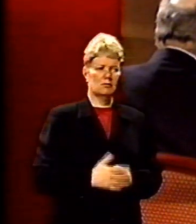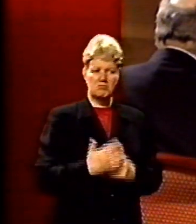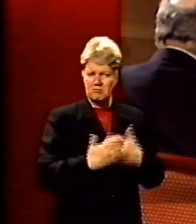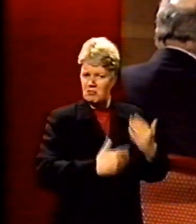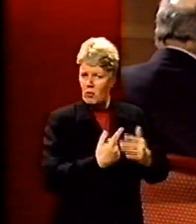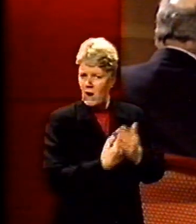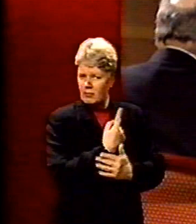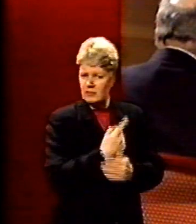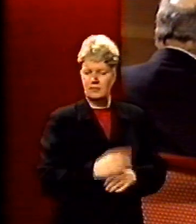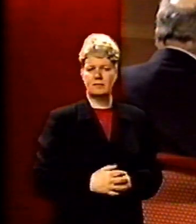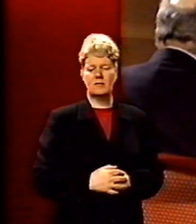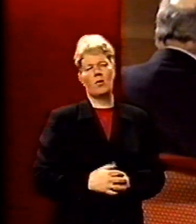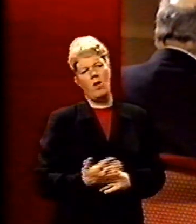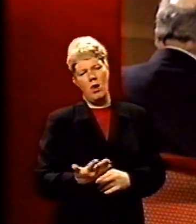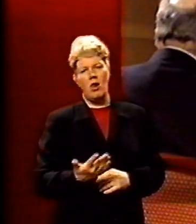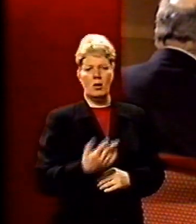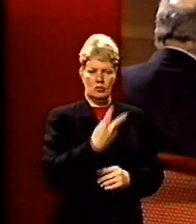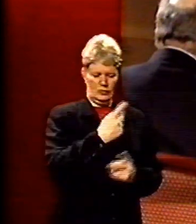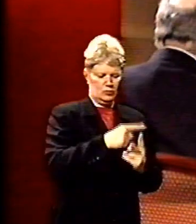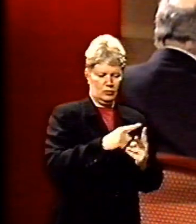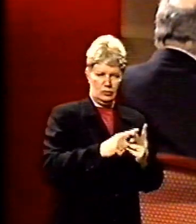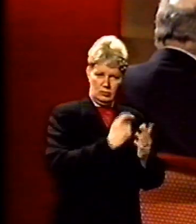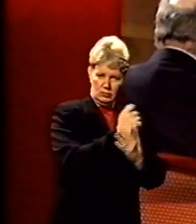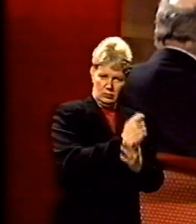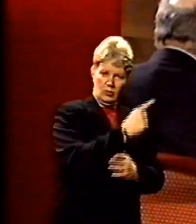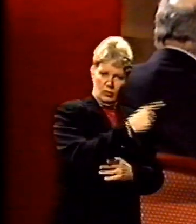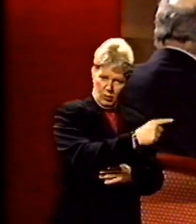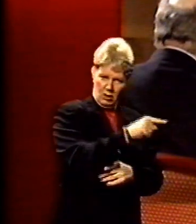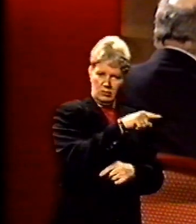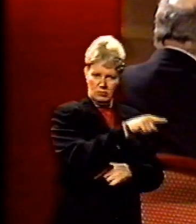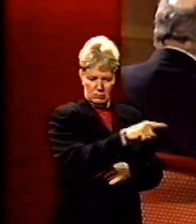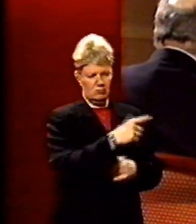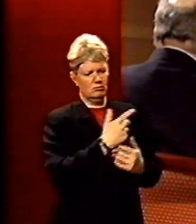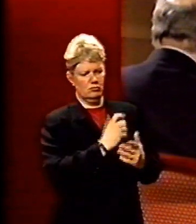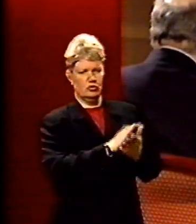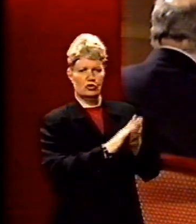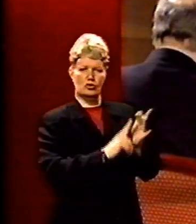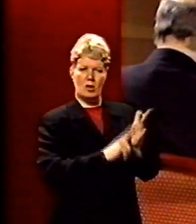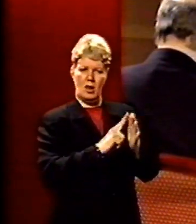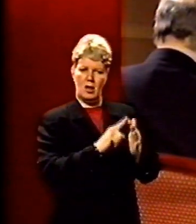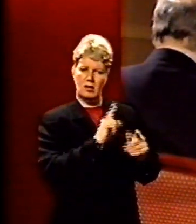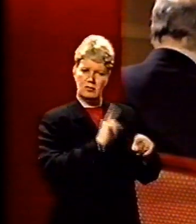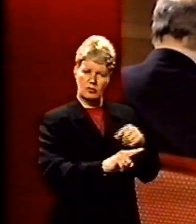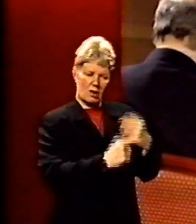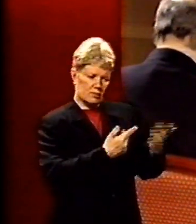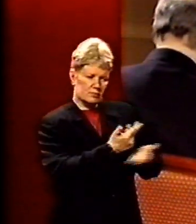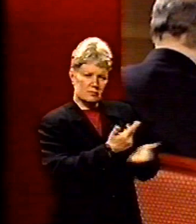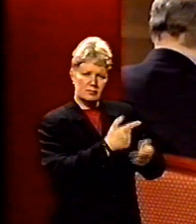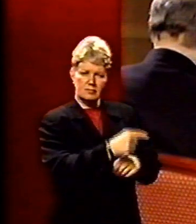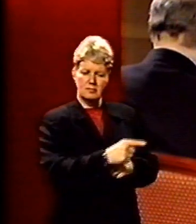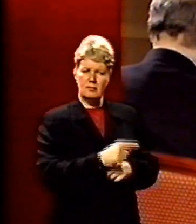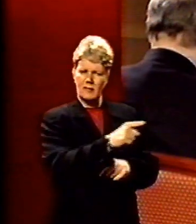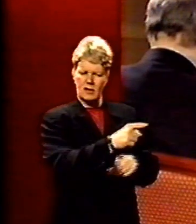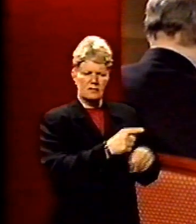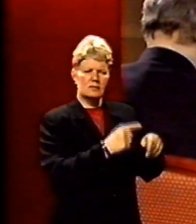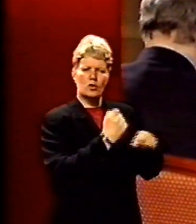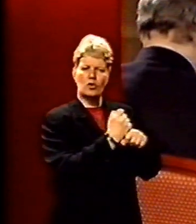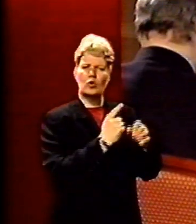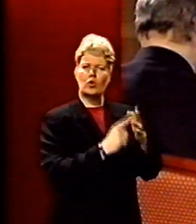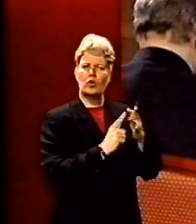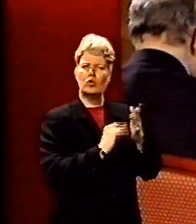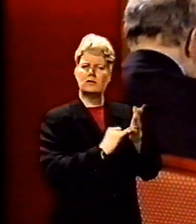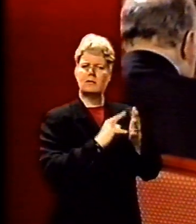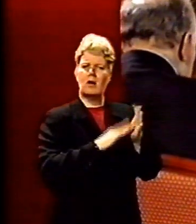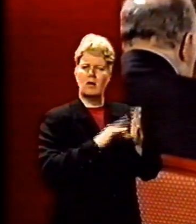there were two petitions. One went to Guzman's docket with the case itself. Guzman is the magistrate who's been leading the charge